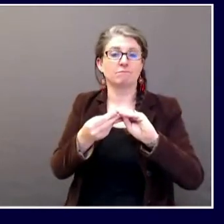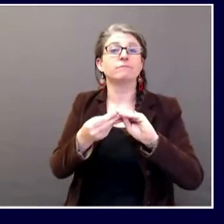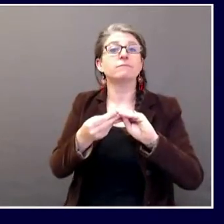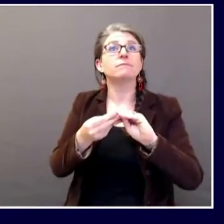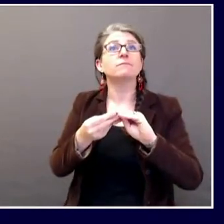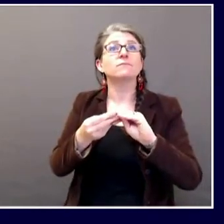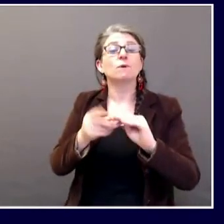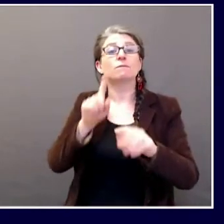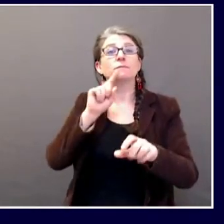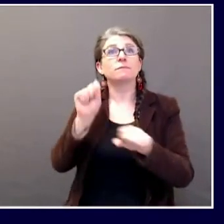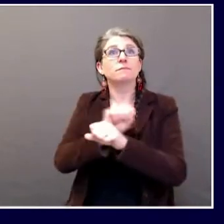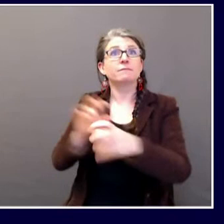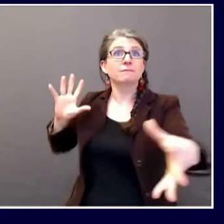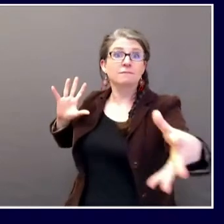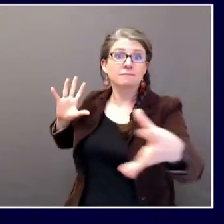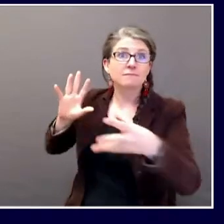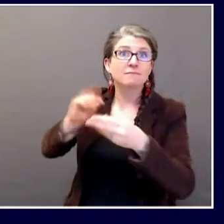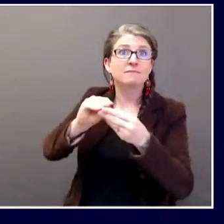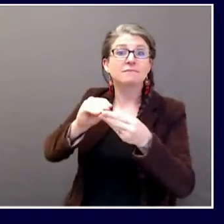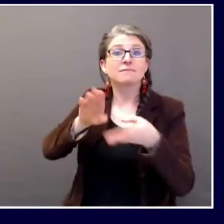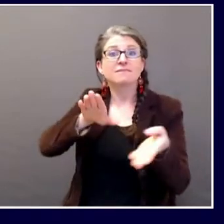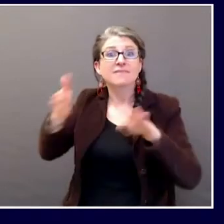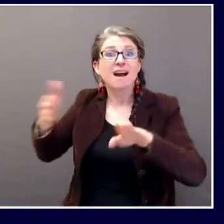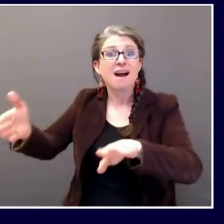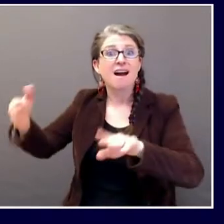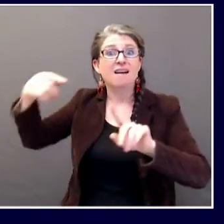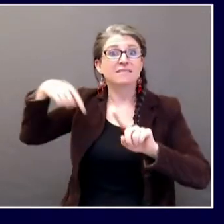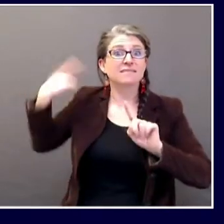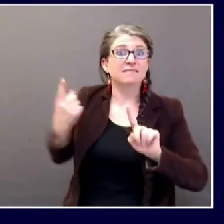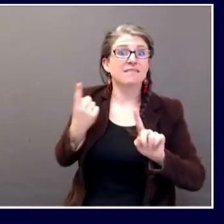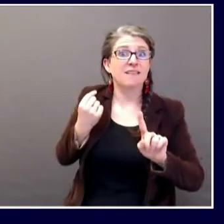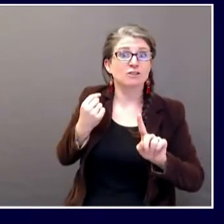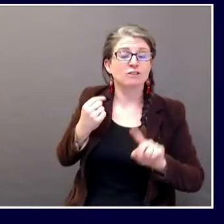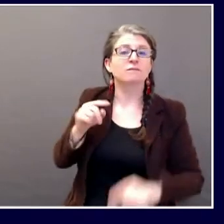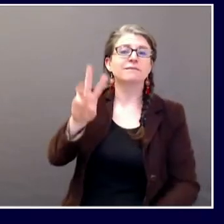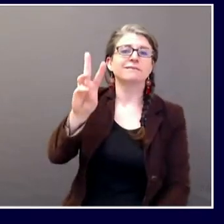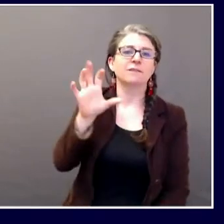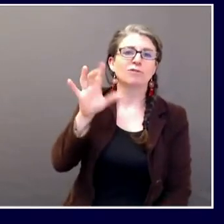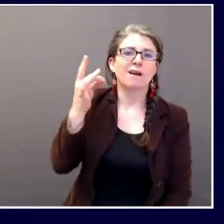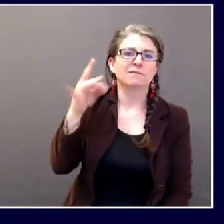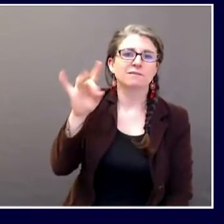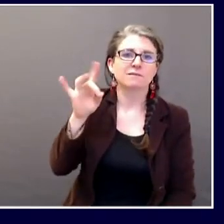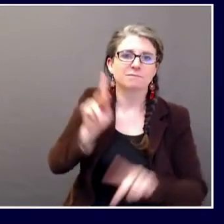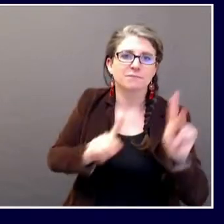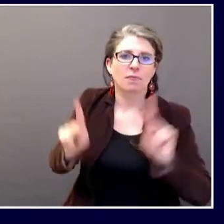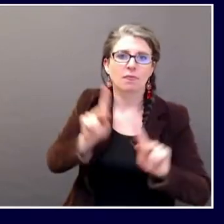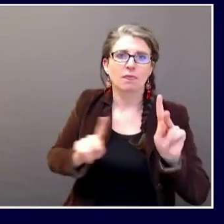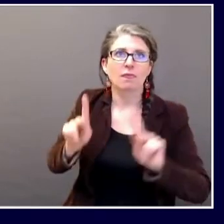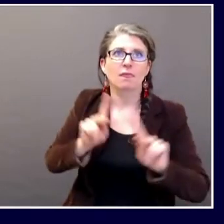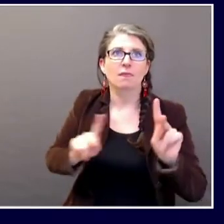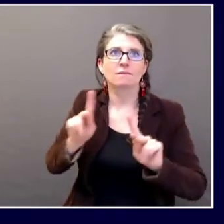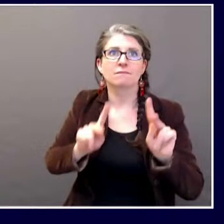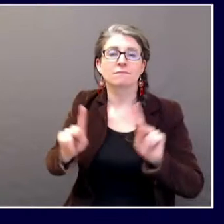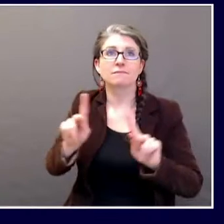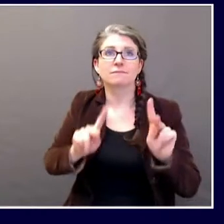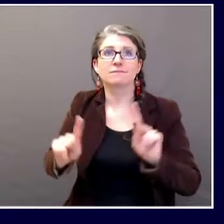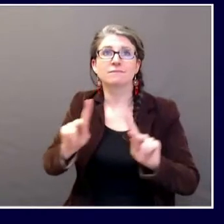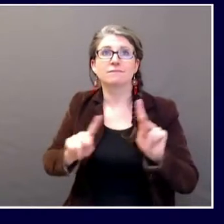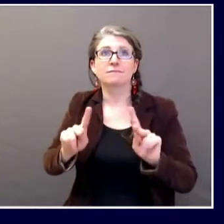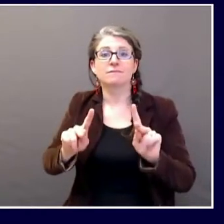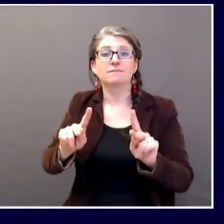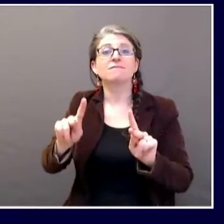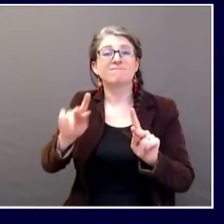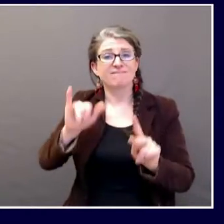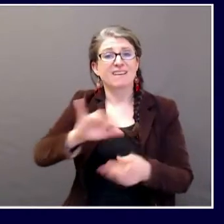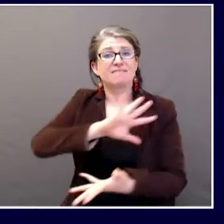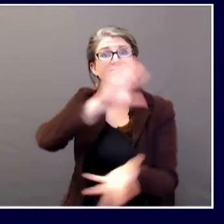our deepest condolences to all of the friends, family members, and communities who have lost one of their loved